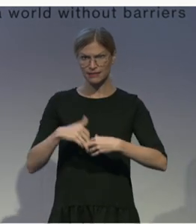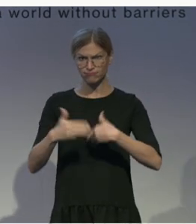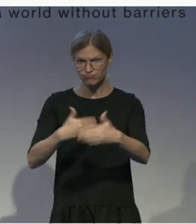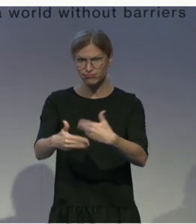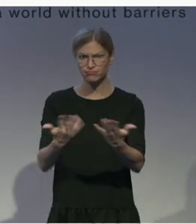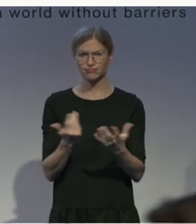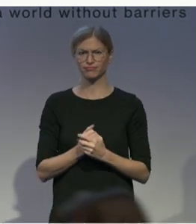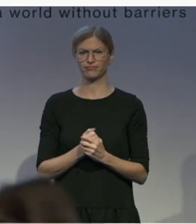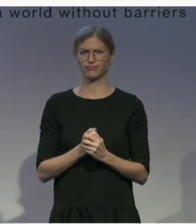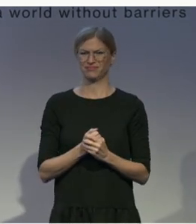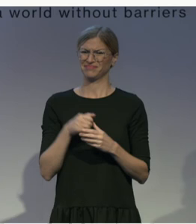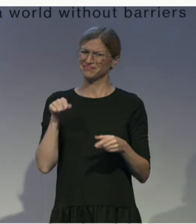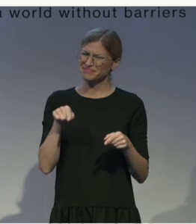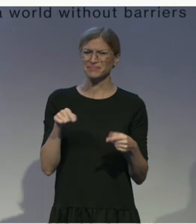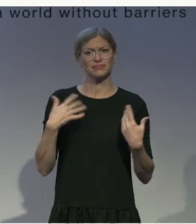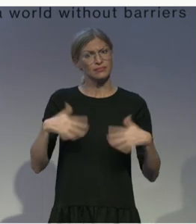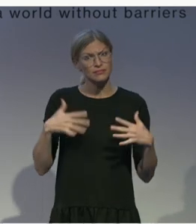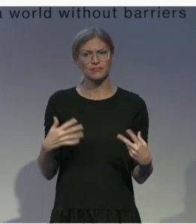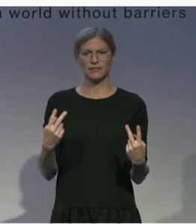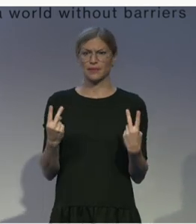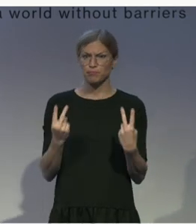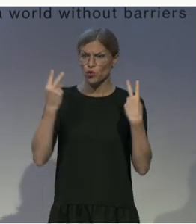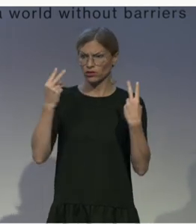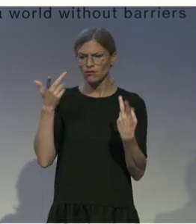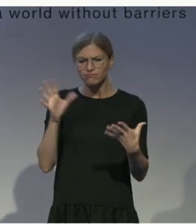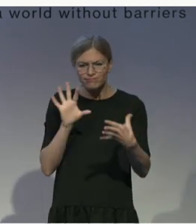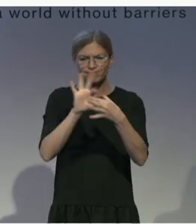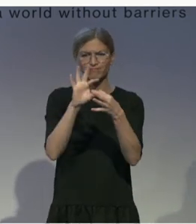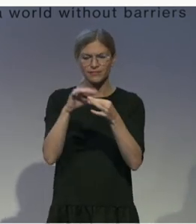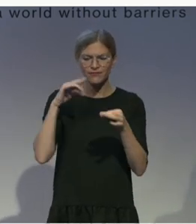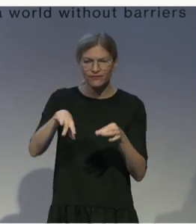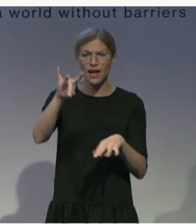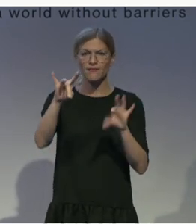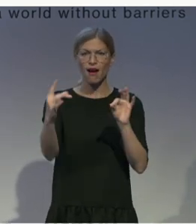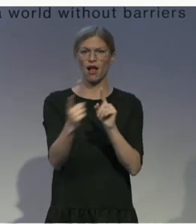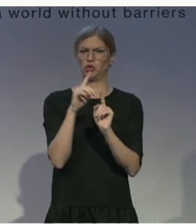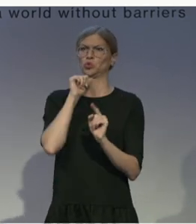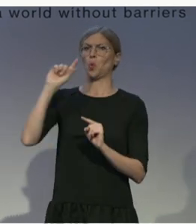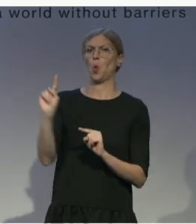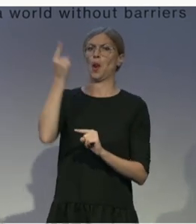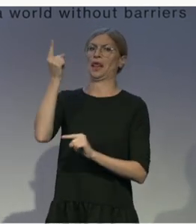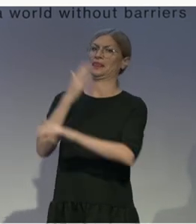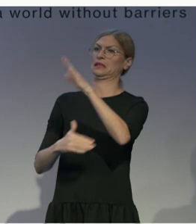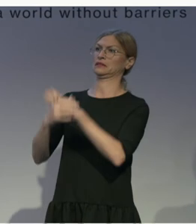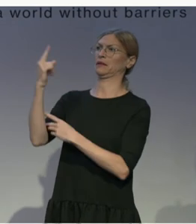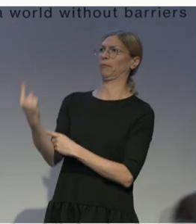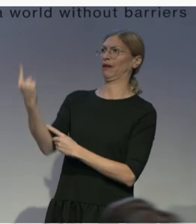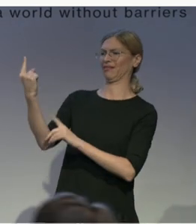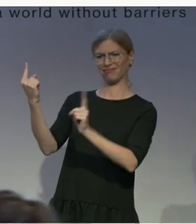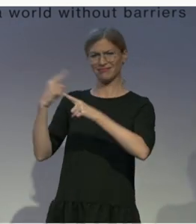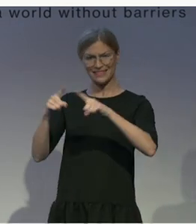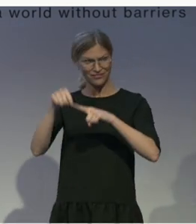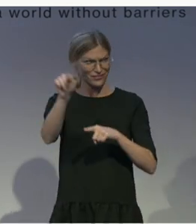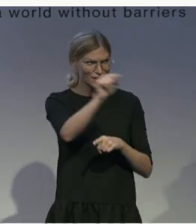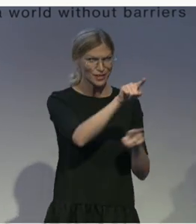find allies in the non-disabled community. But in order to keep, we keep repeating